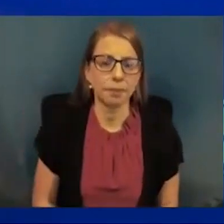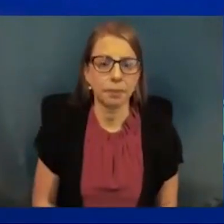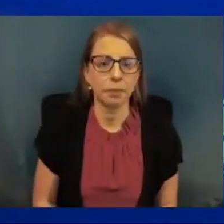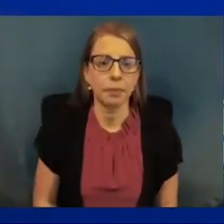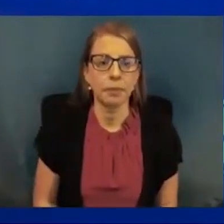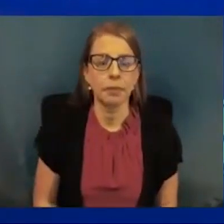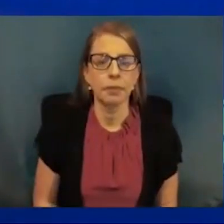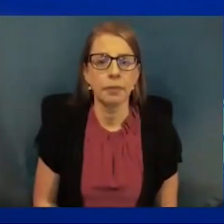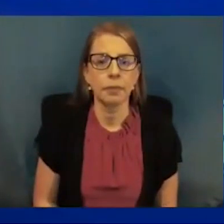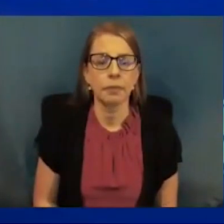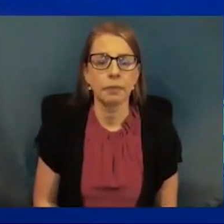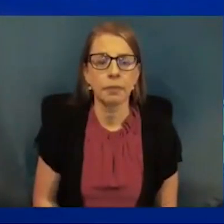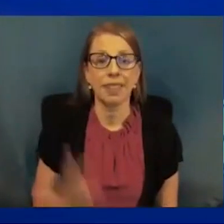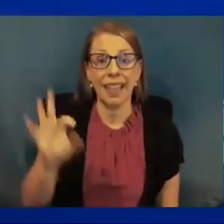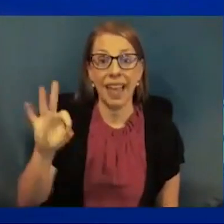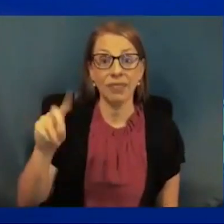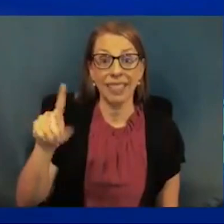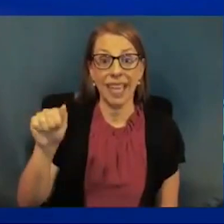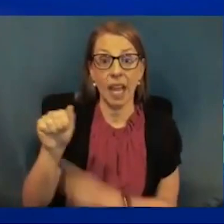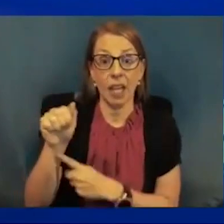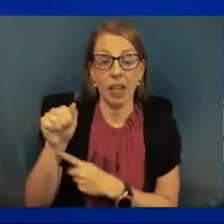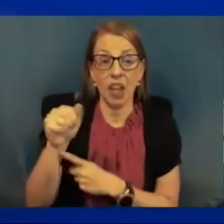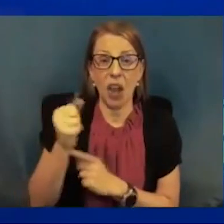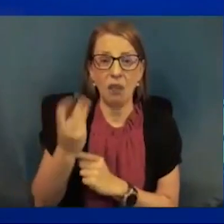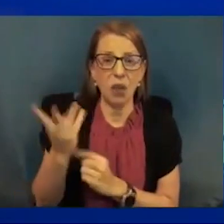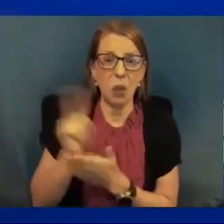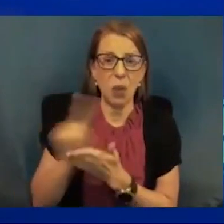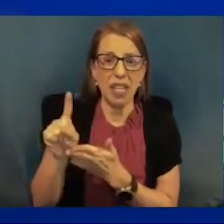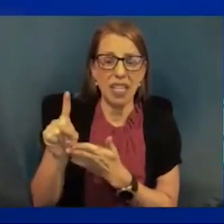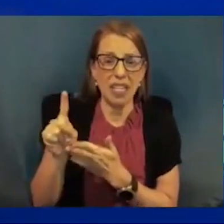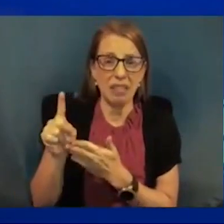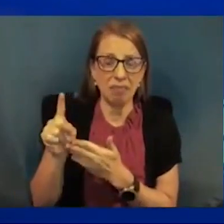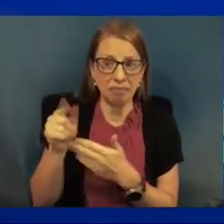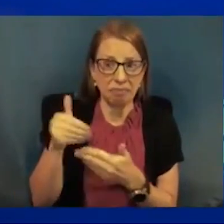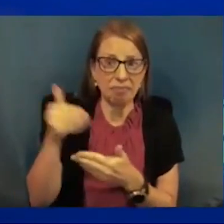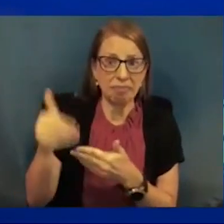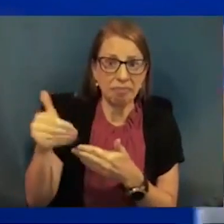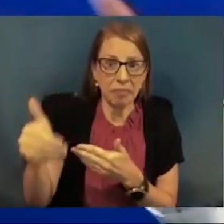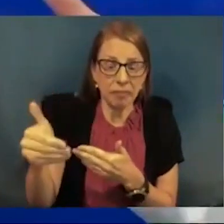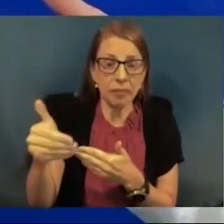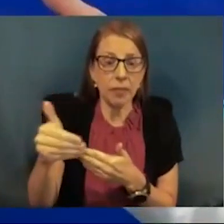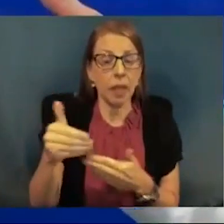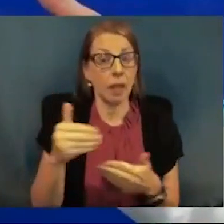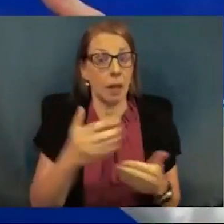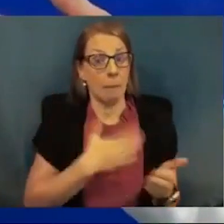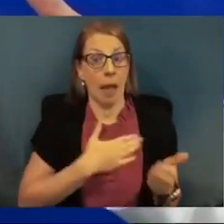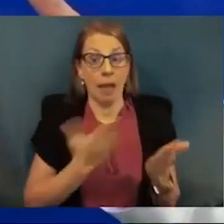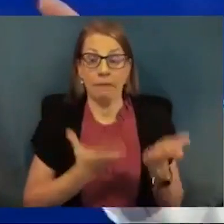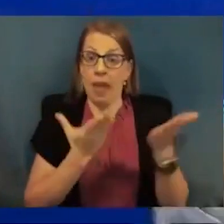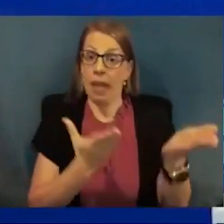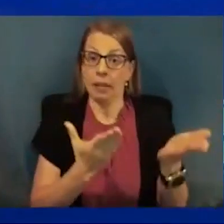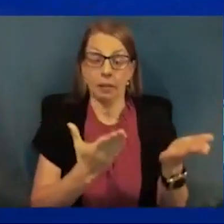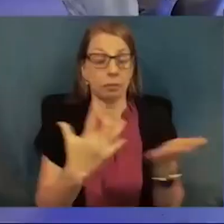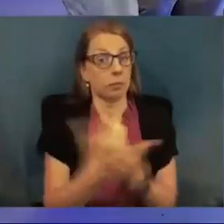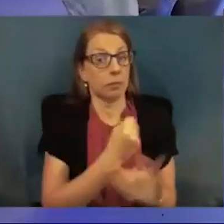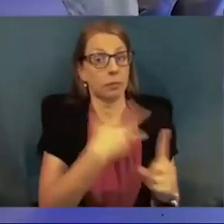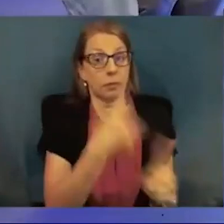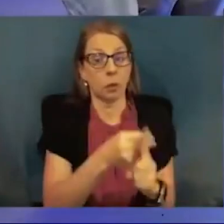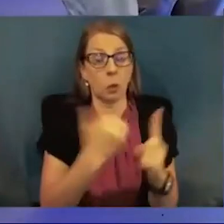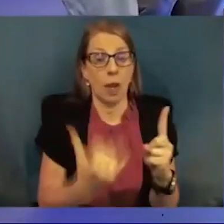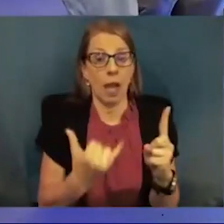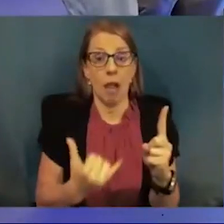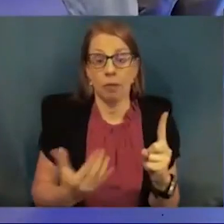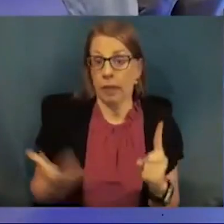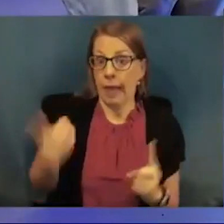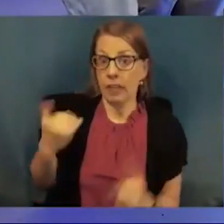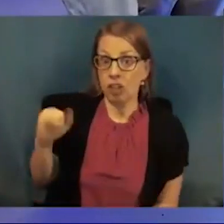the FDA decision will be just a couple of weeks away. My advice is to go get vaccinated right now. I mean, you and I got vaccinated last January, so I